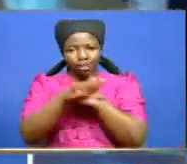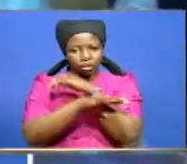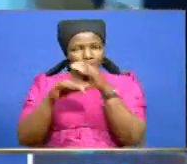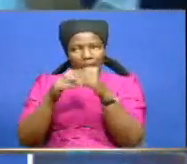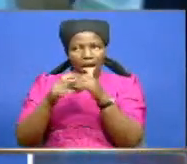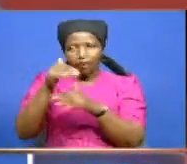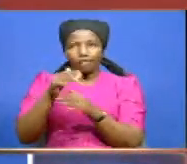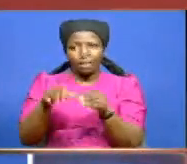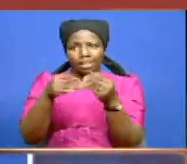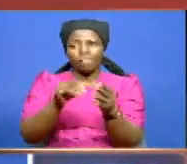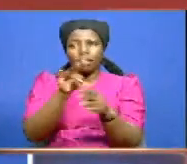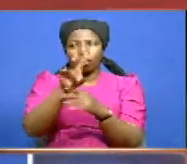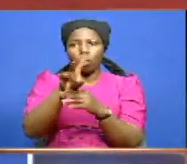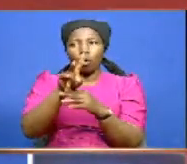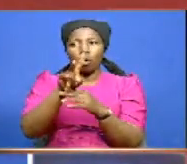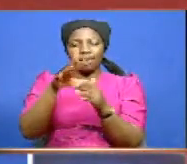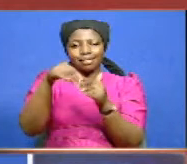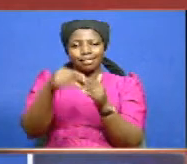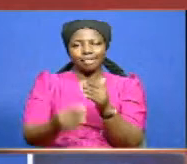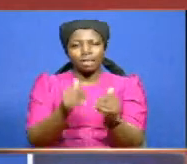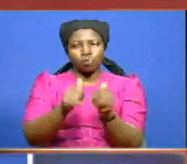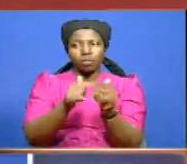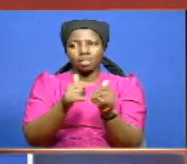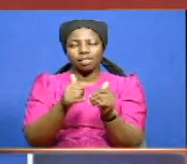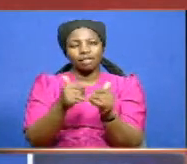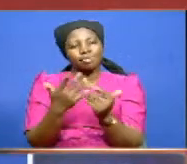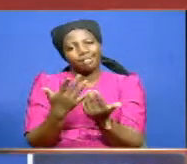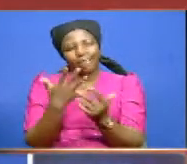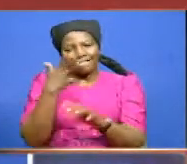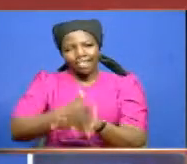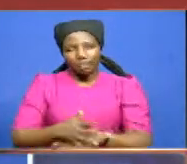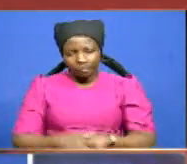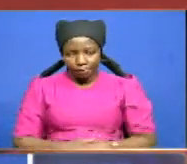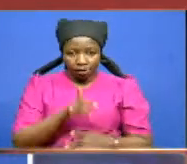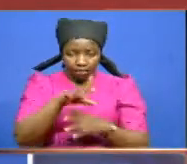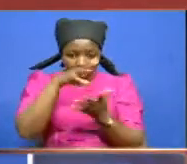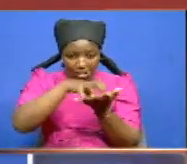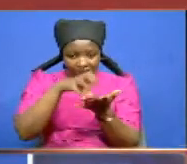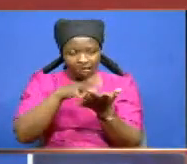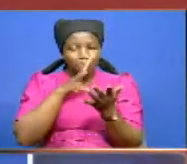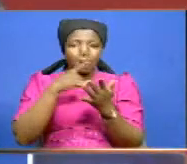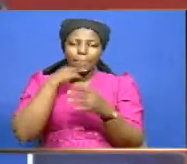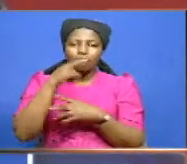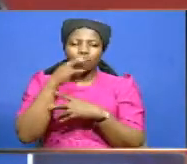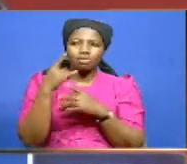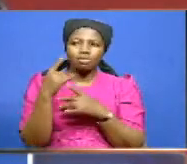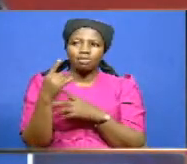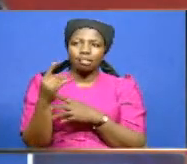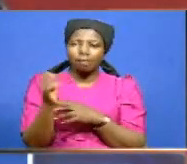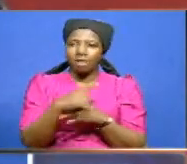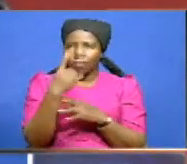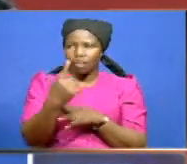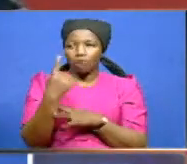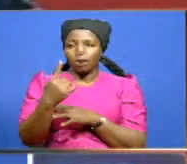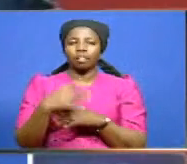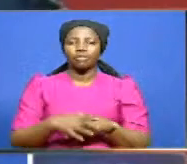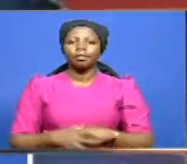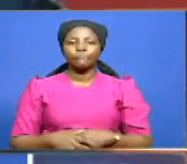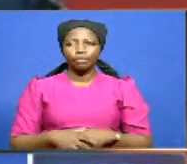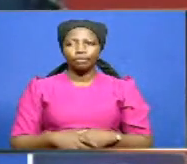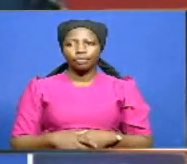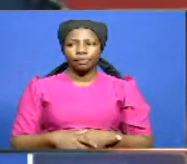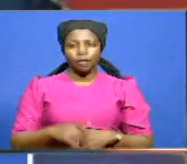bouncing checks. This case will be mentioned on the 6th of January before court number 3 for pretrial directions and